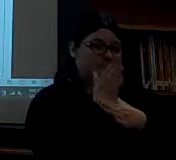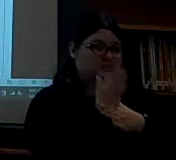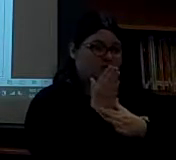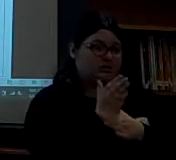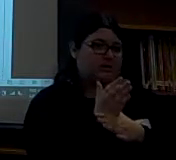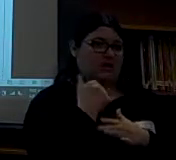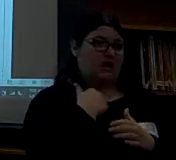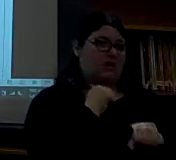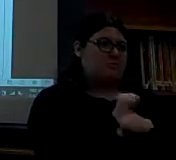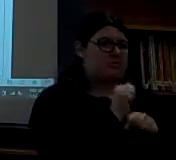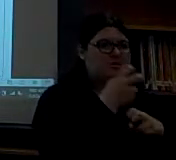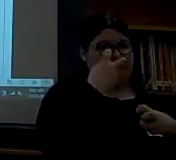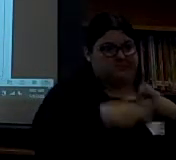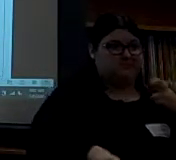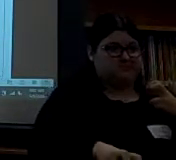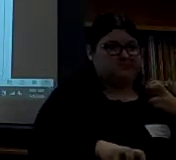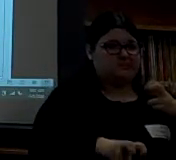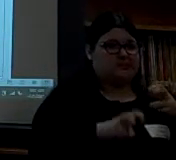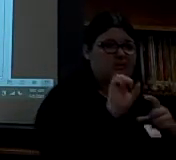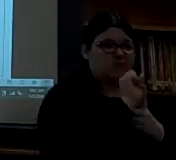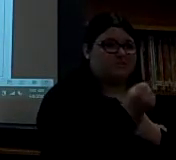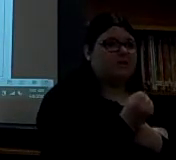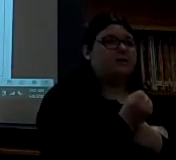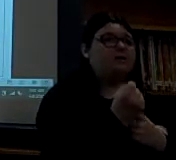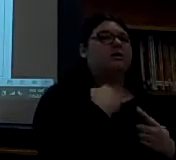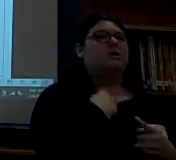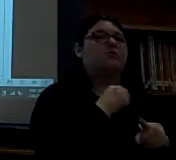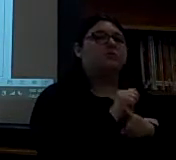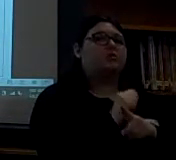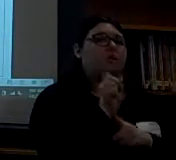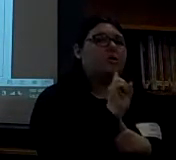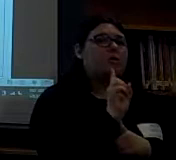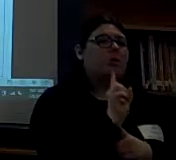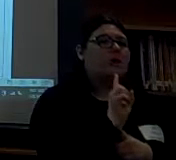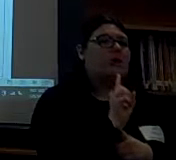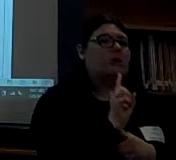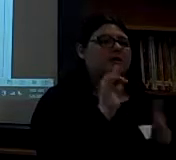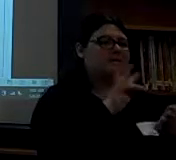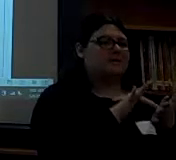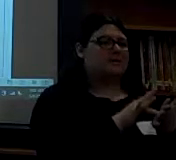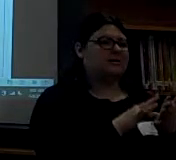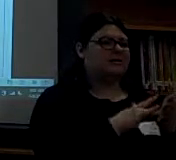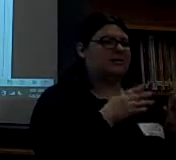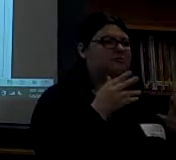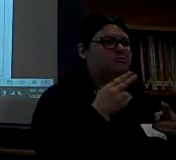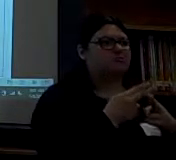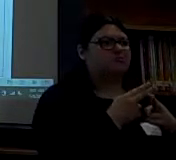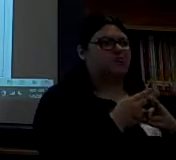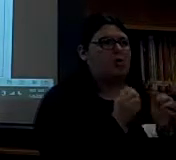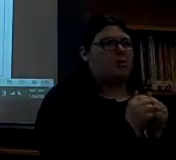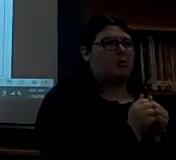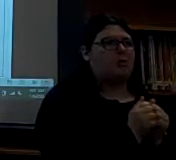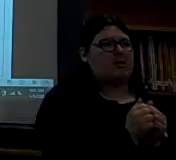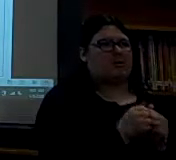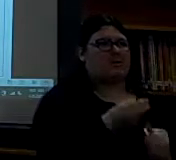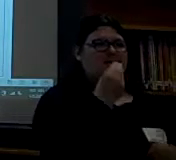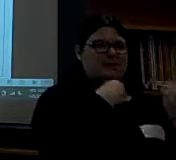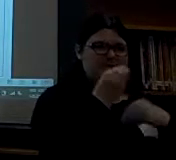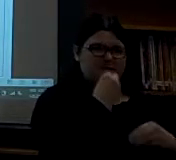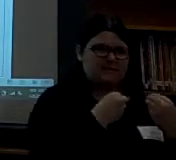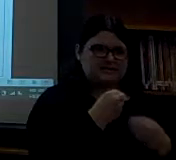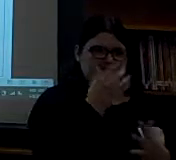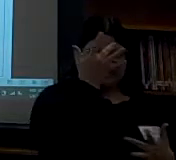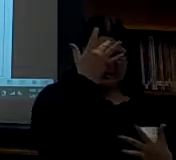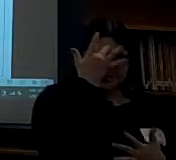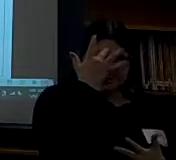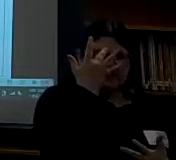tough cases. I was trained in a center that specialized in eating disorders and self-harm behaviors. And again, I was working mostly with middle and high schoolers. So I was